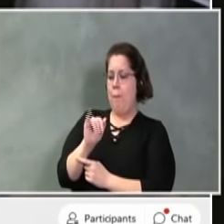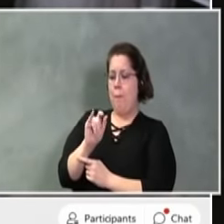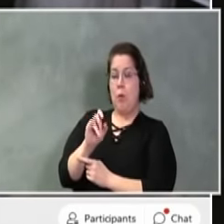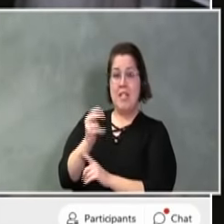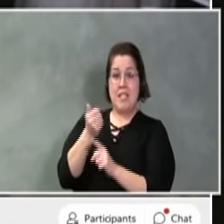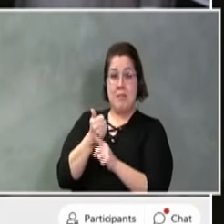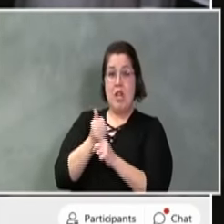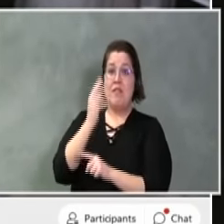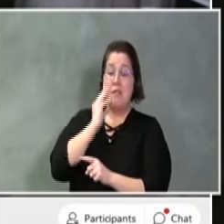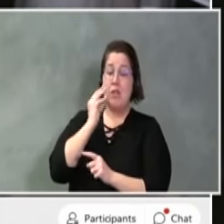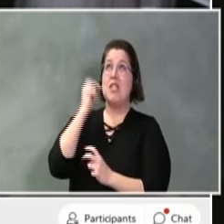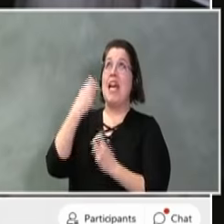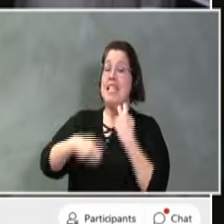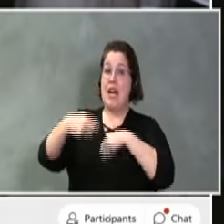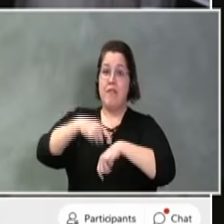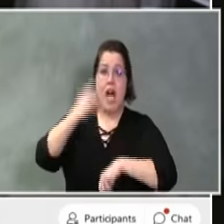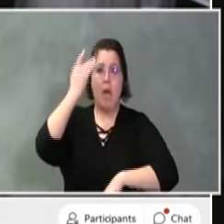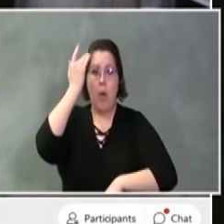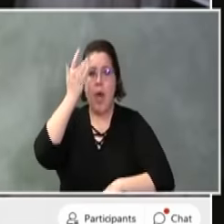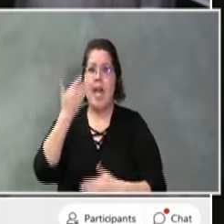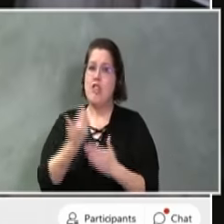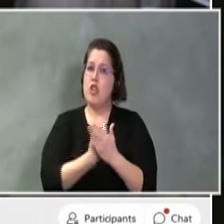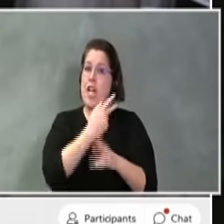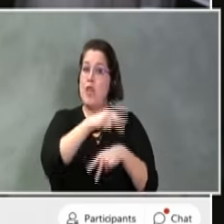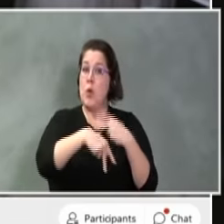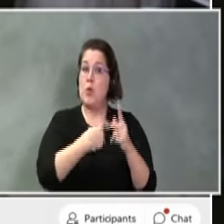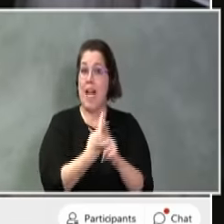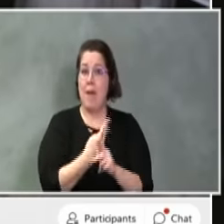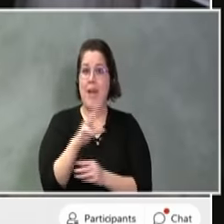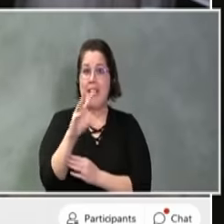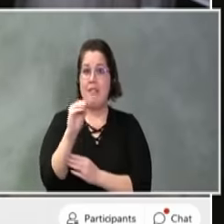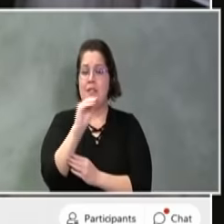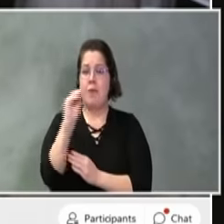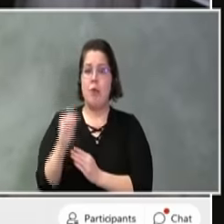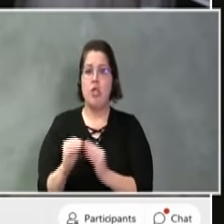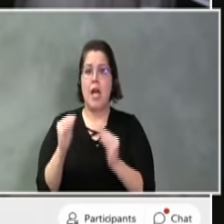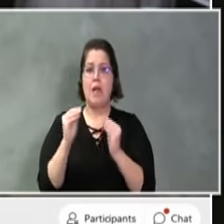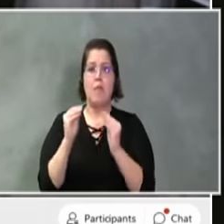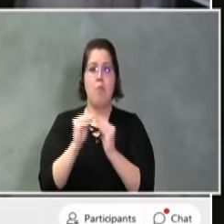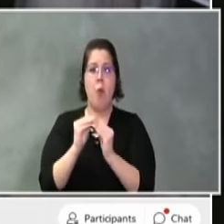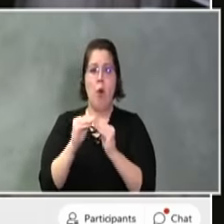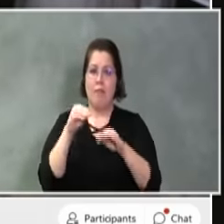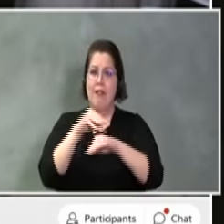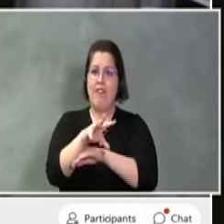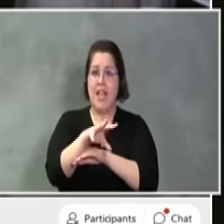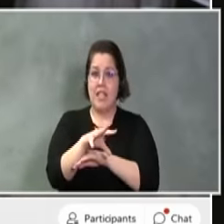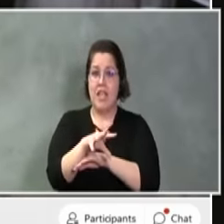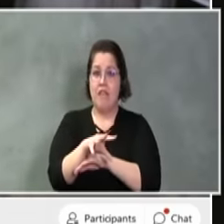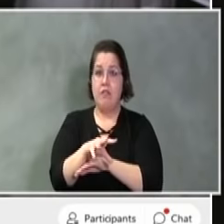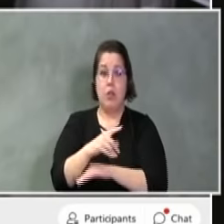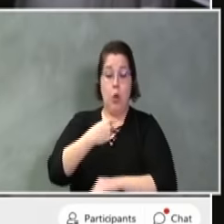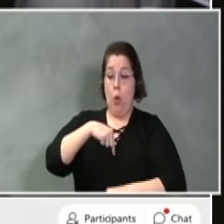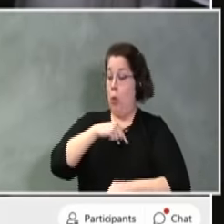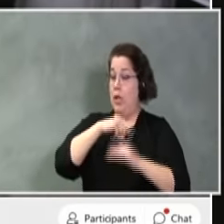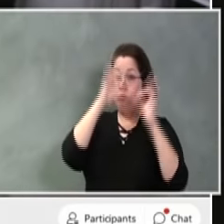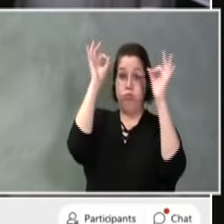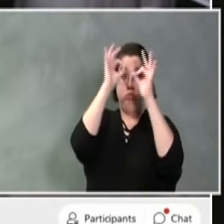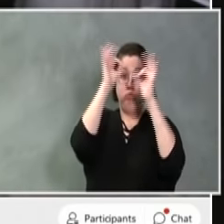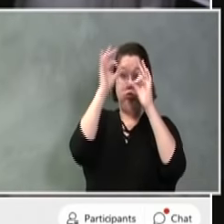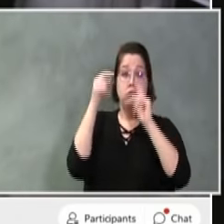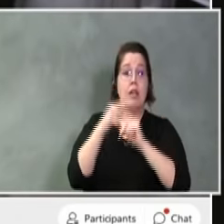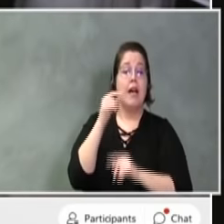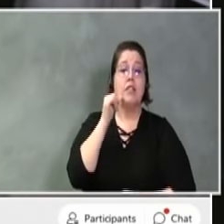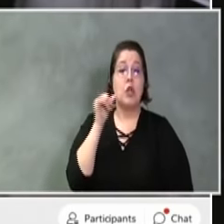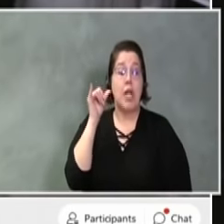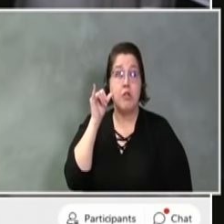tough time because there's a new strand and it's 50% more effective. We didn't know till just yesterday